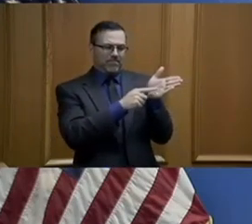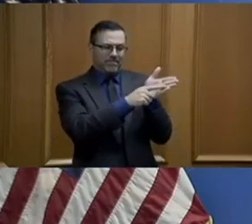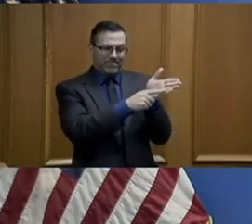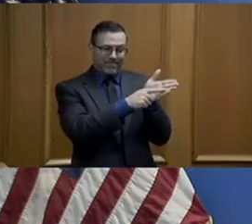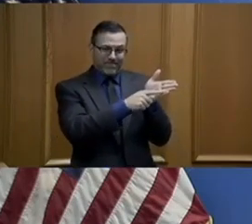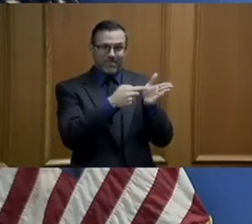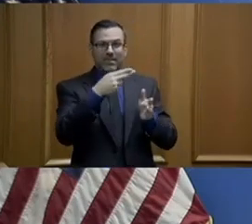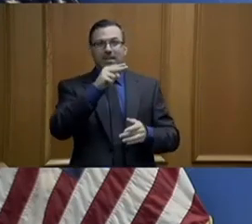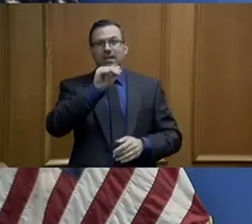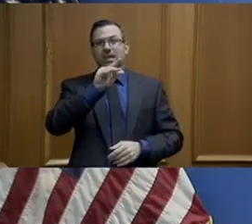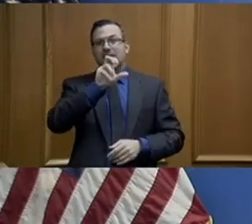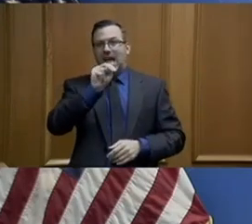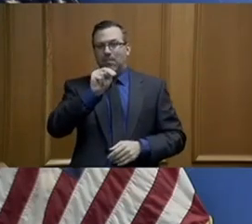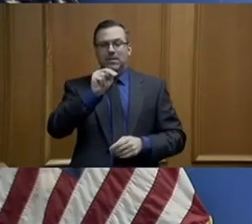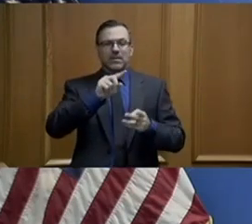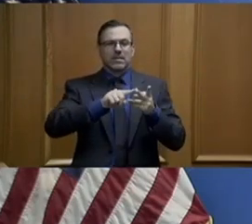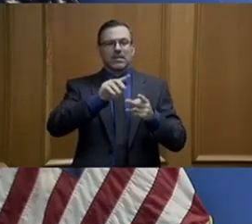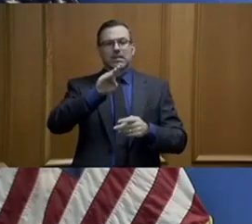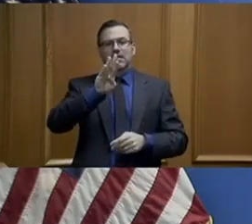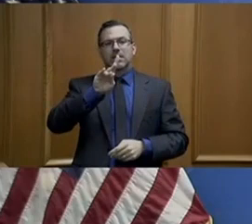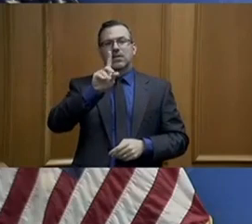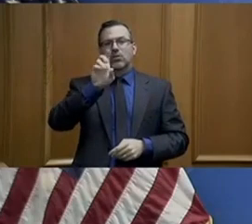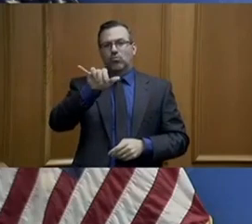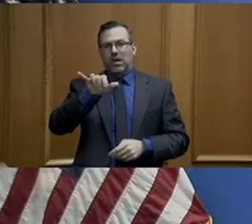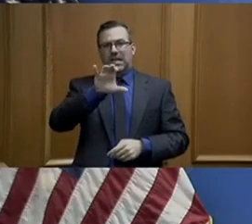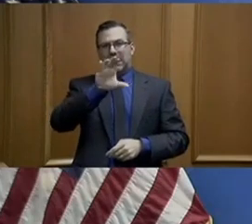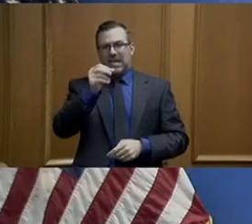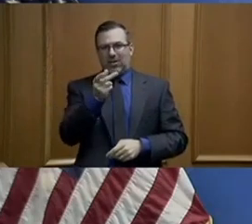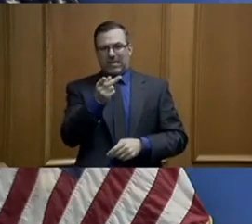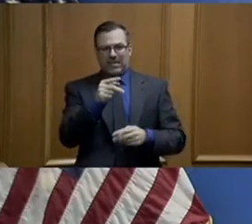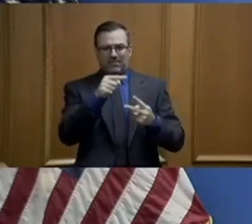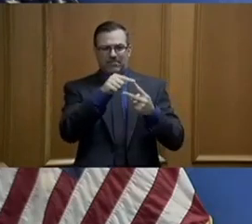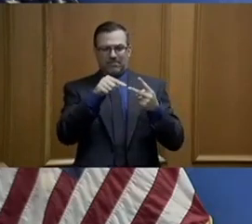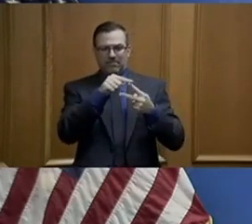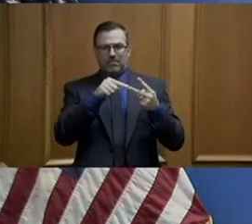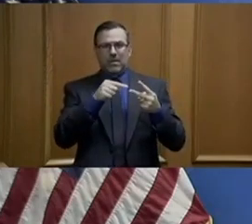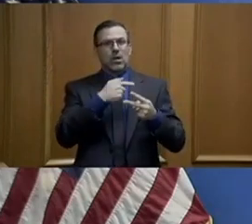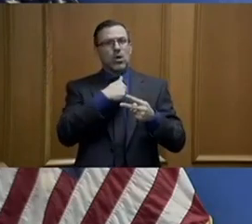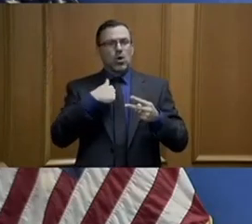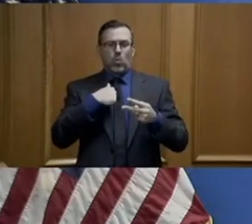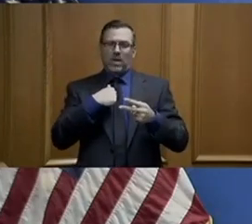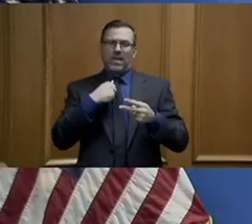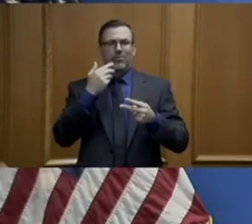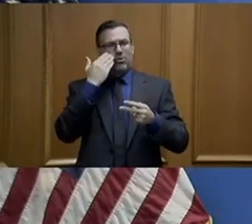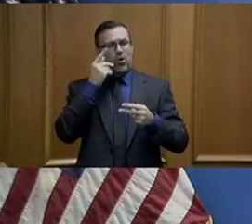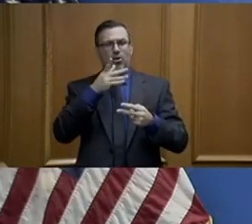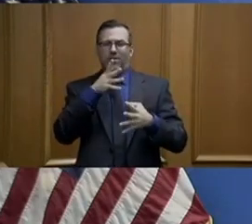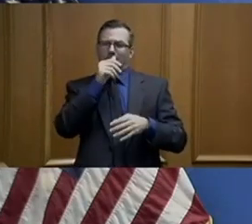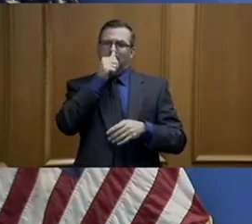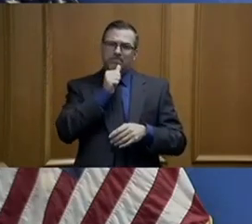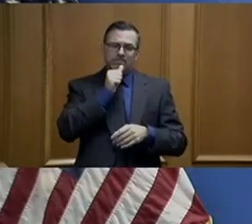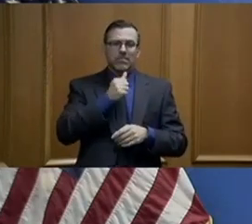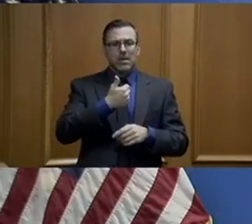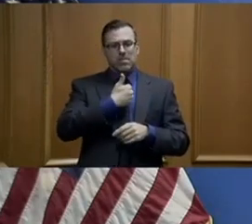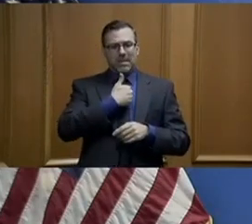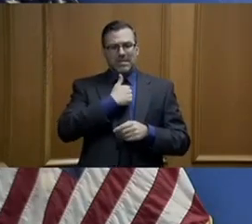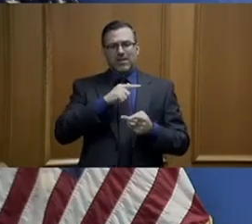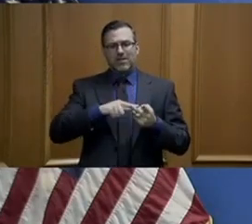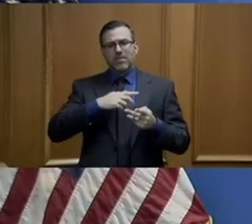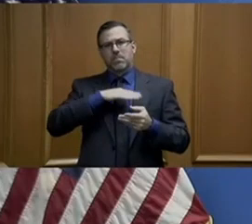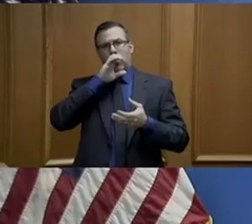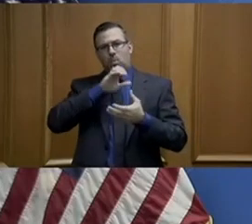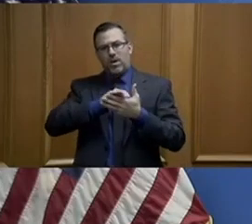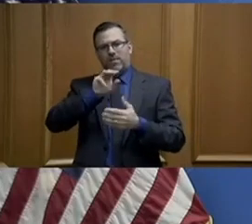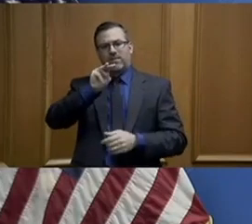uncertainty and tragedy and loss. We are with you every step of the way. And Maria and I join thousands